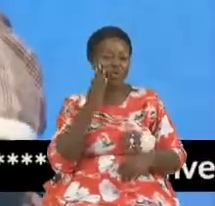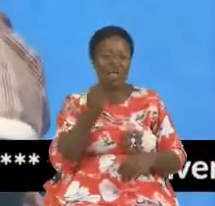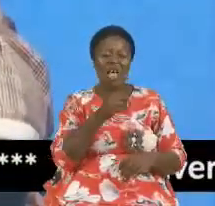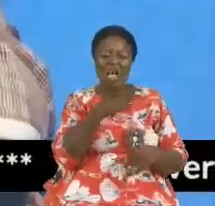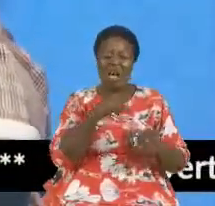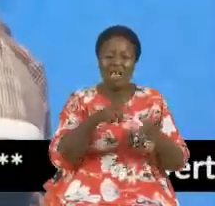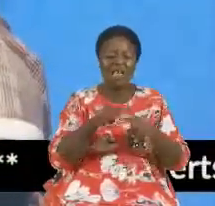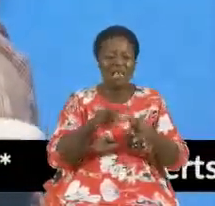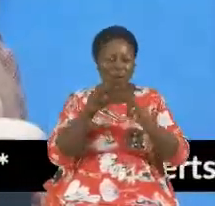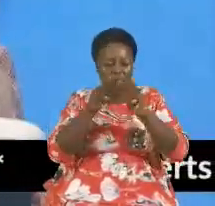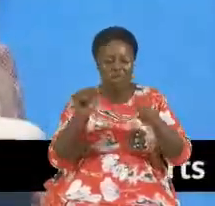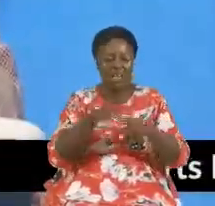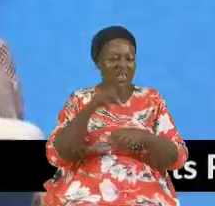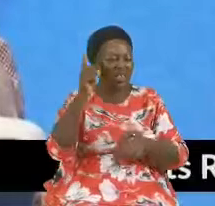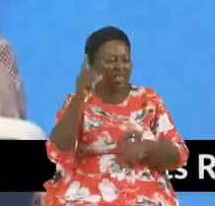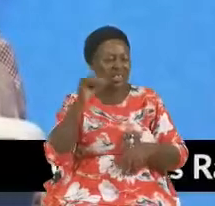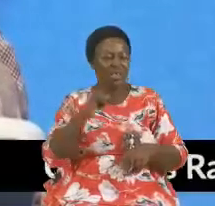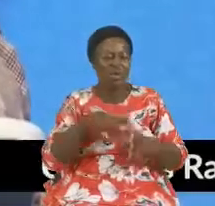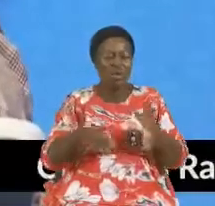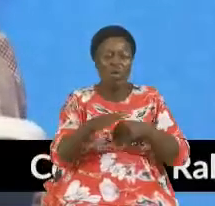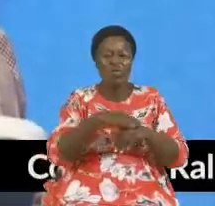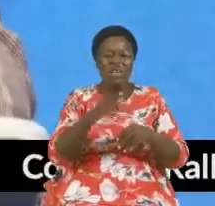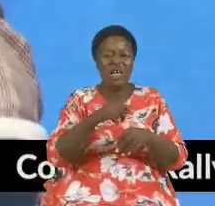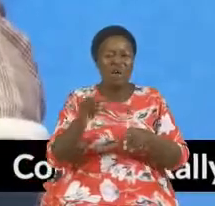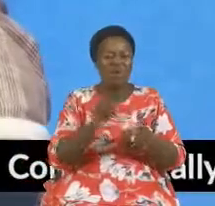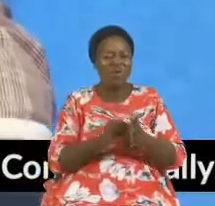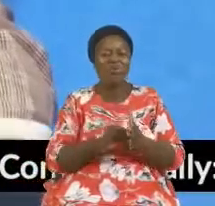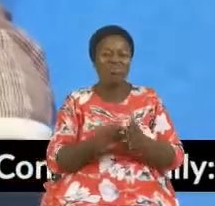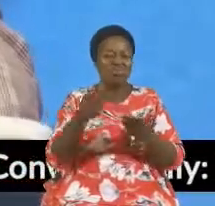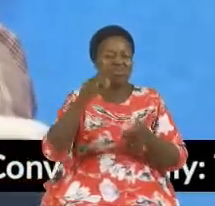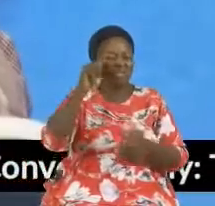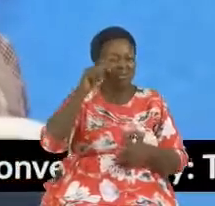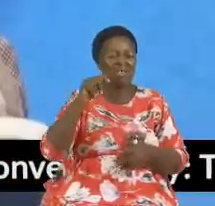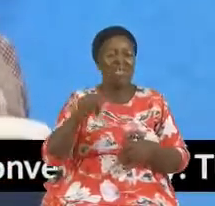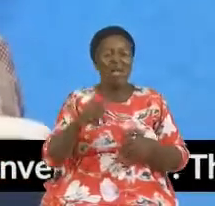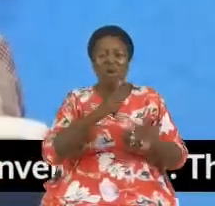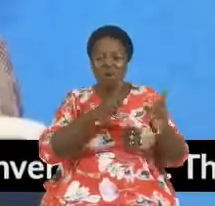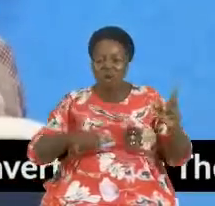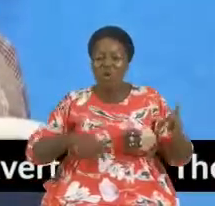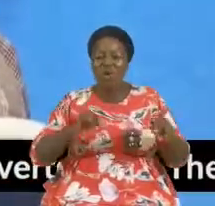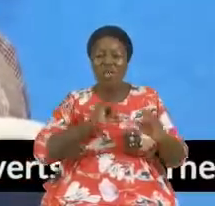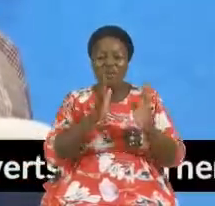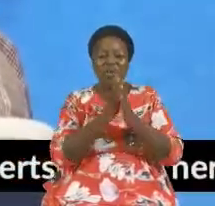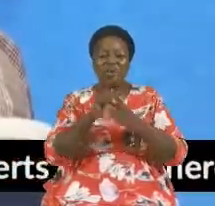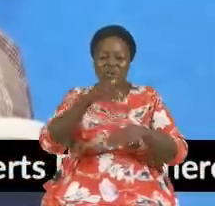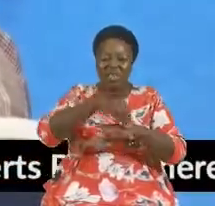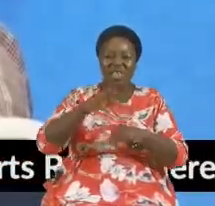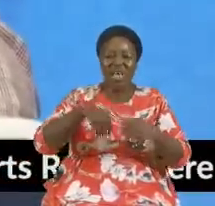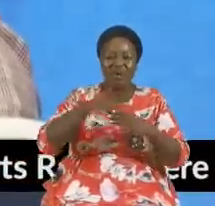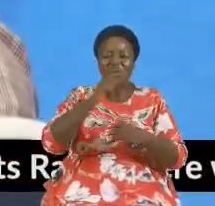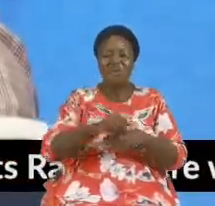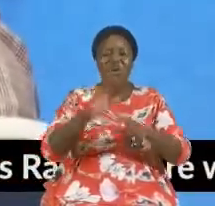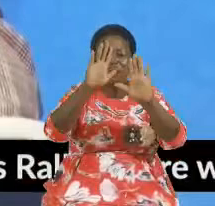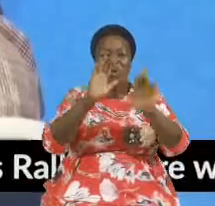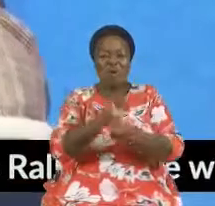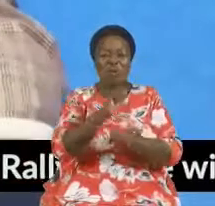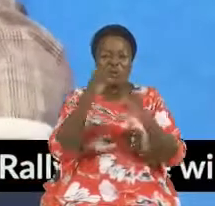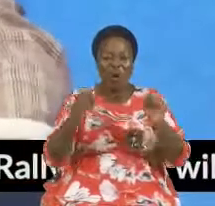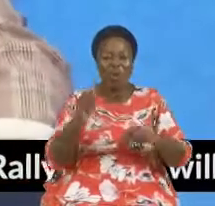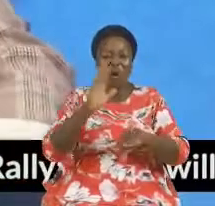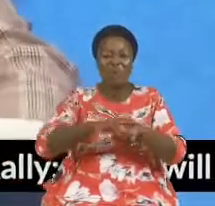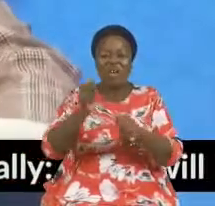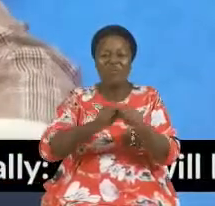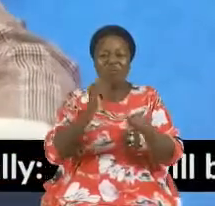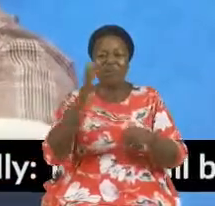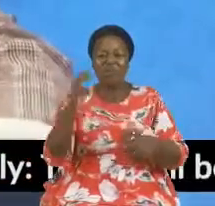and even individuals in their private homes, as they are watching and listening over their own system. Oh Lord,